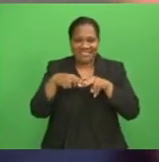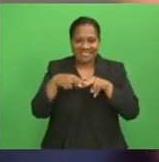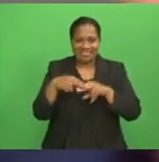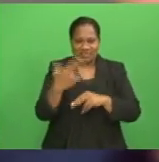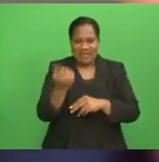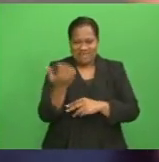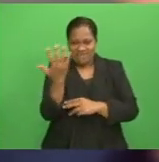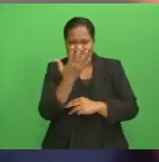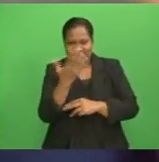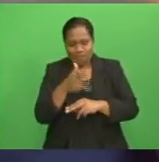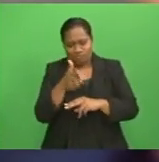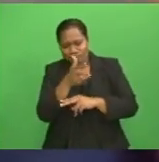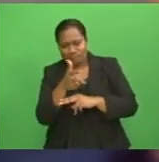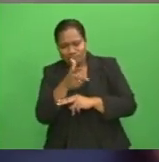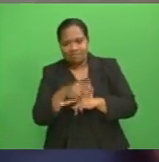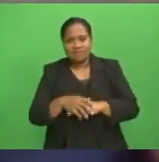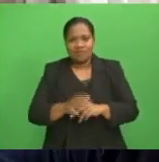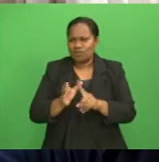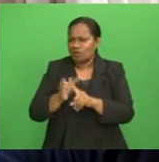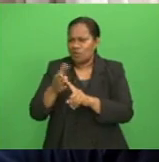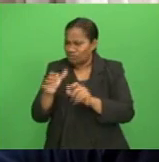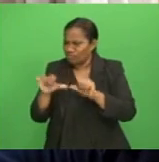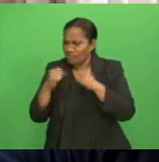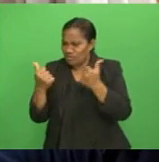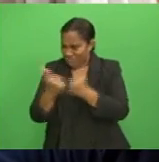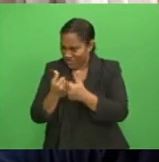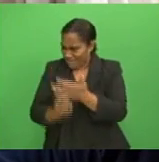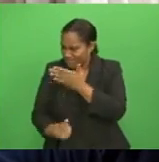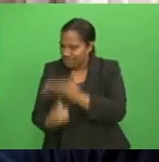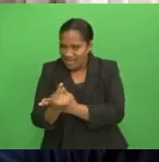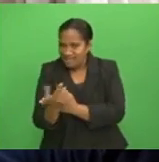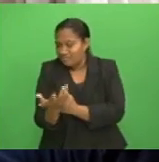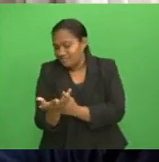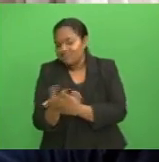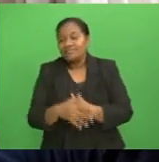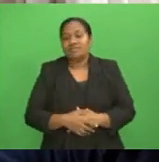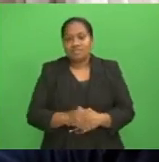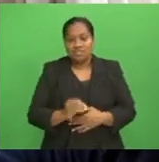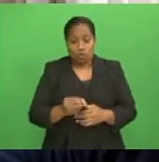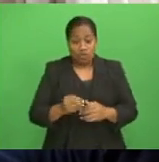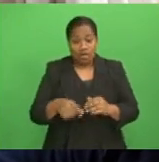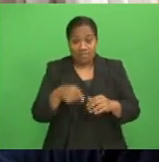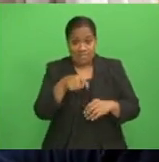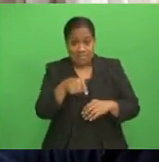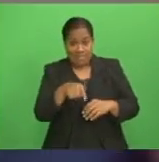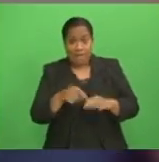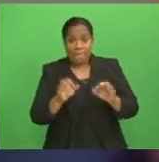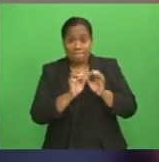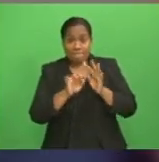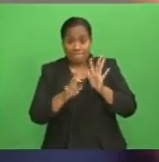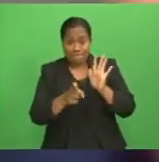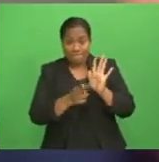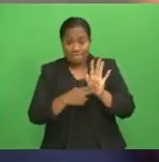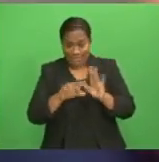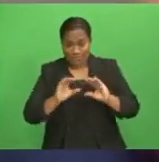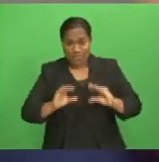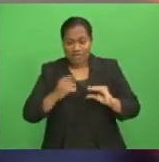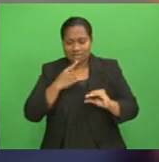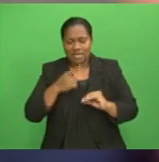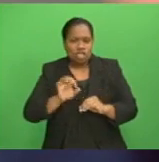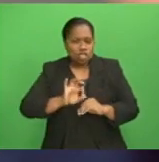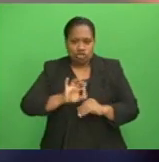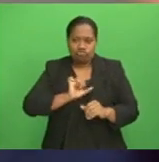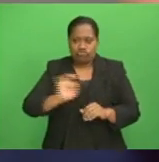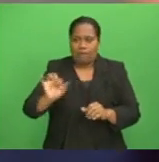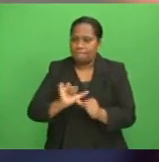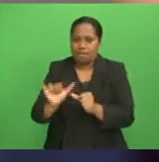Fiji Film and the government have got to agree for that to happen. Ryan says there's no better place to shoot the film than Fiji. But we're really hopeful that we can,